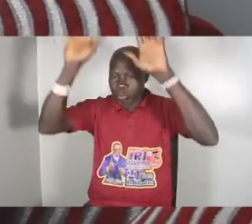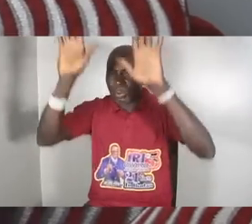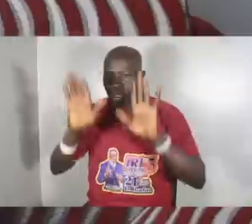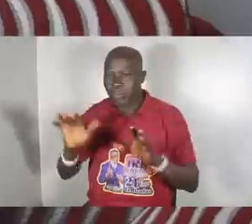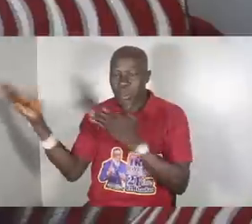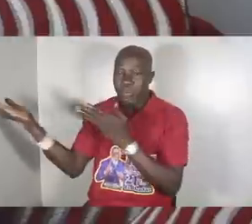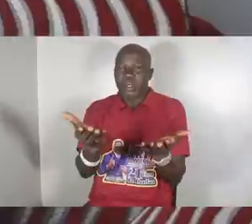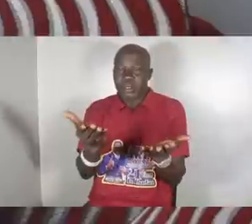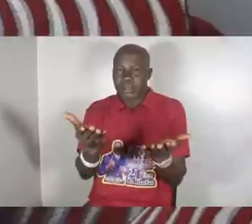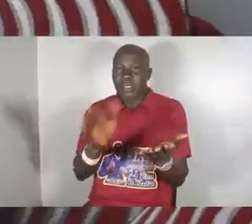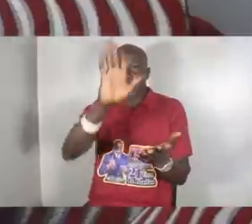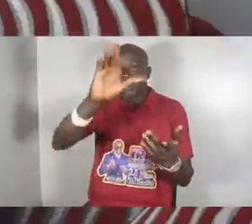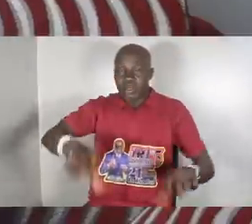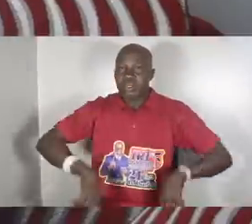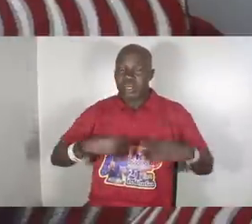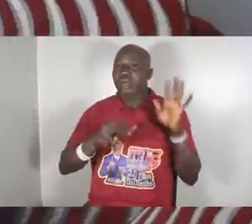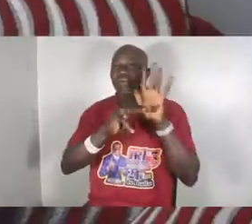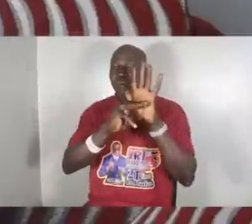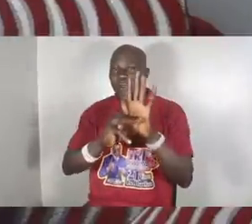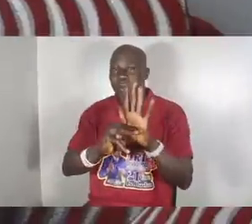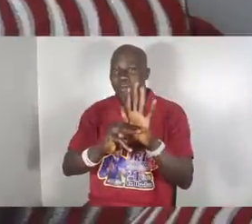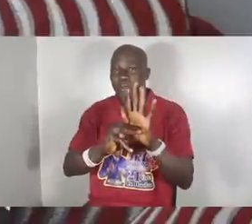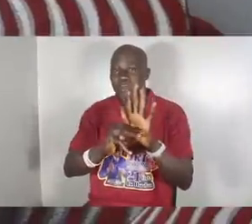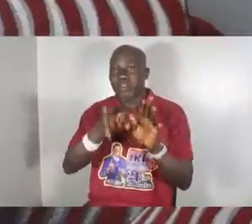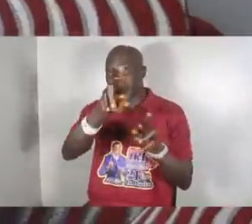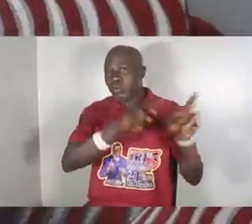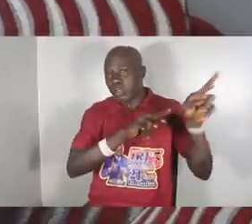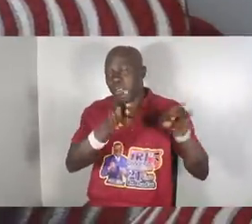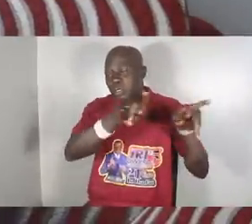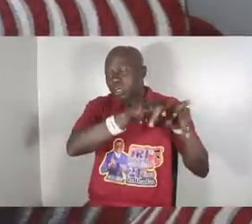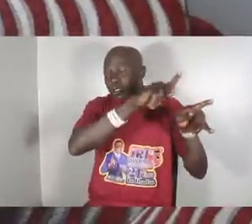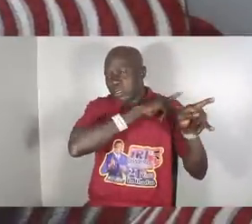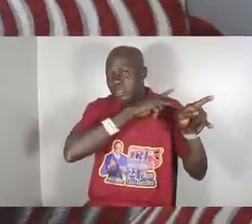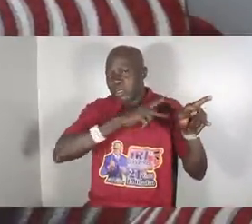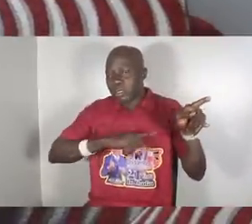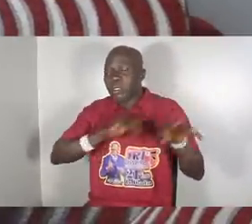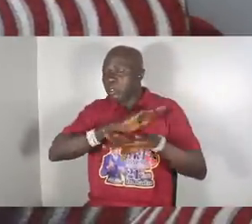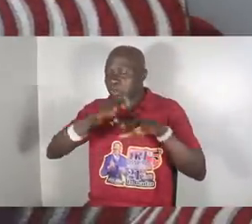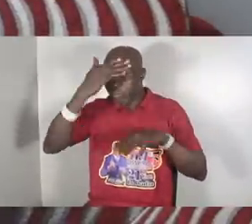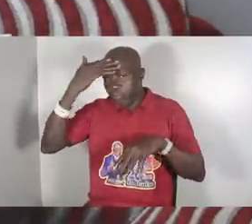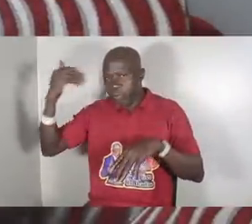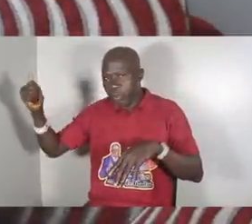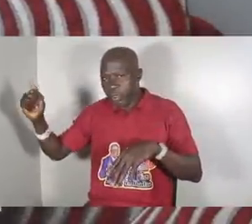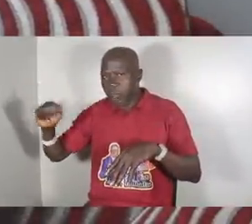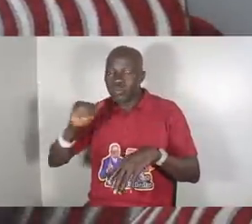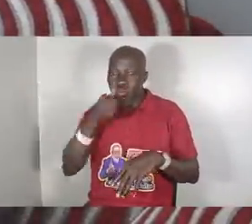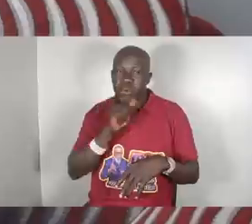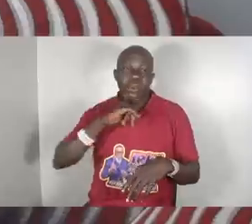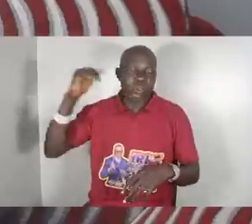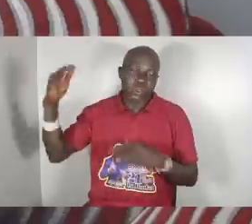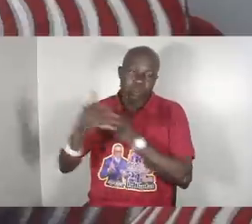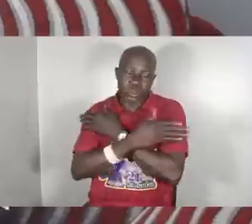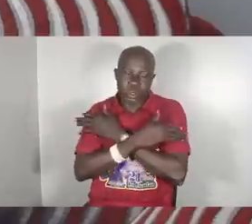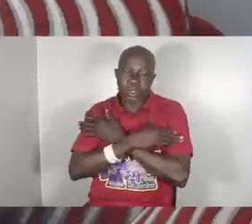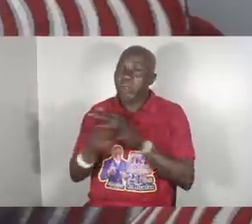the word here and bring your testimony of God dabi so people say so here you want to testify number wo la so here which number wo be say to repeat it I will say